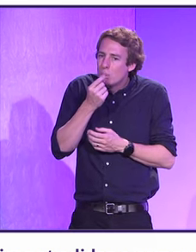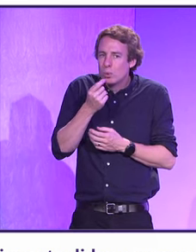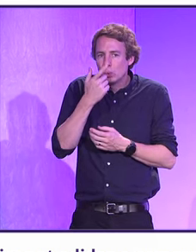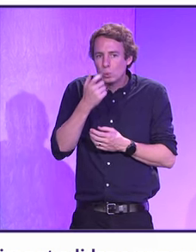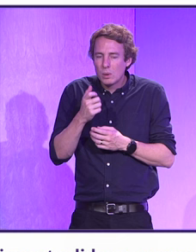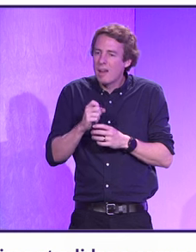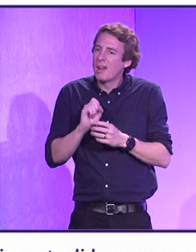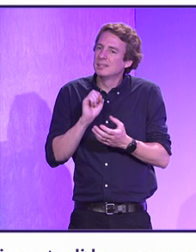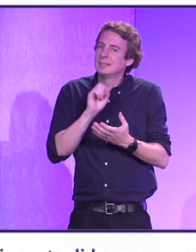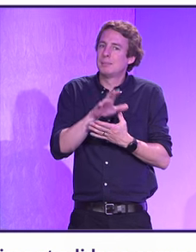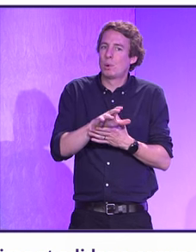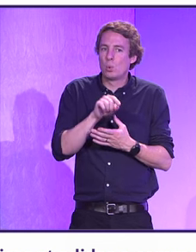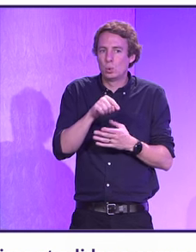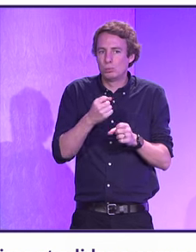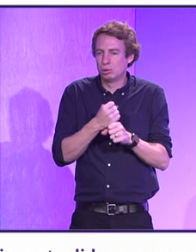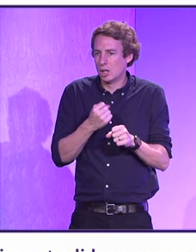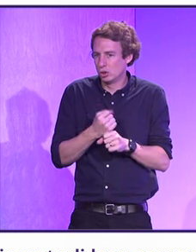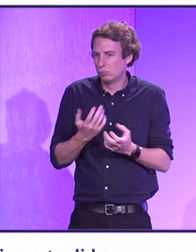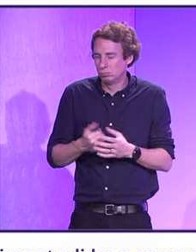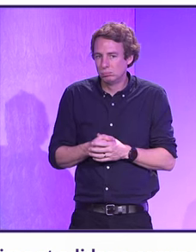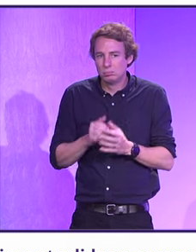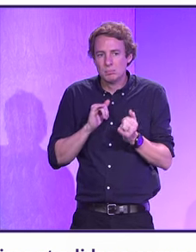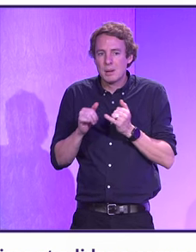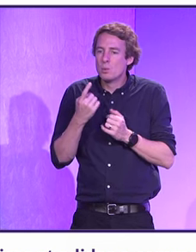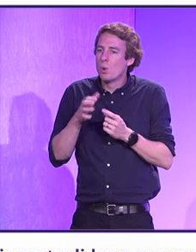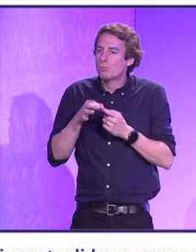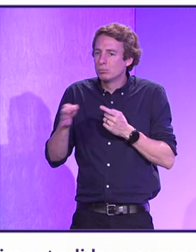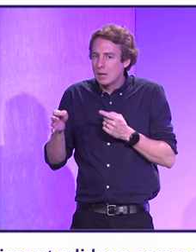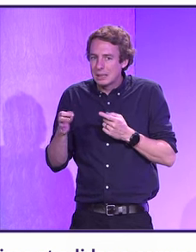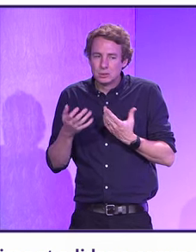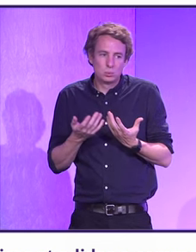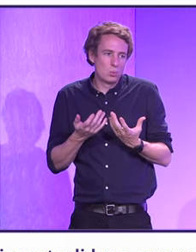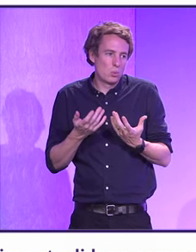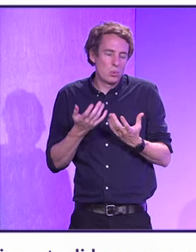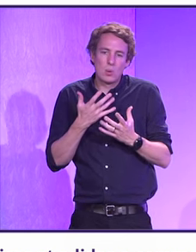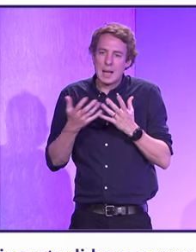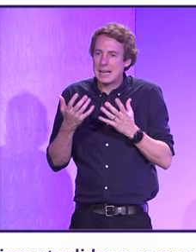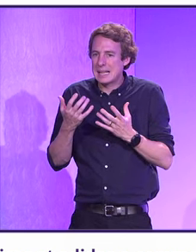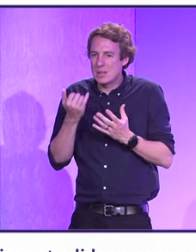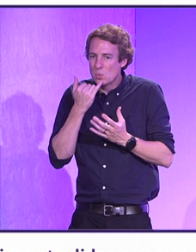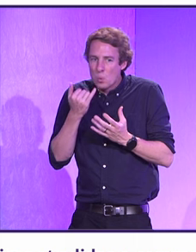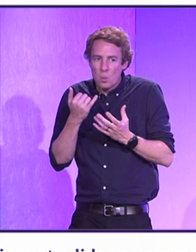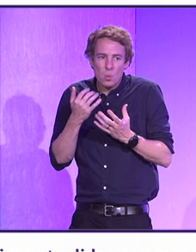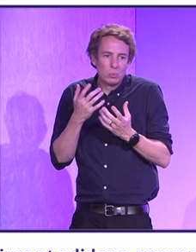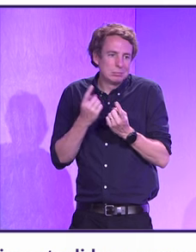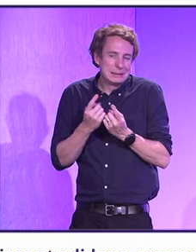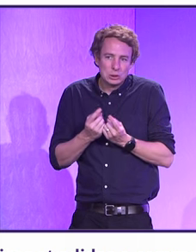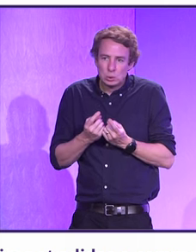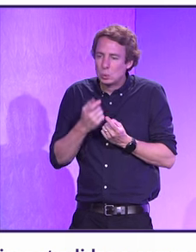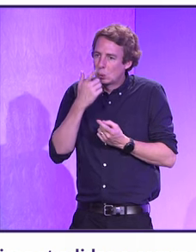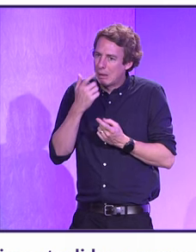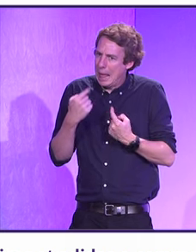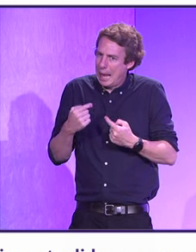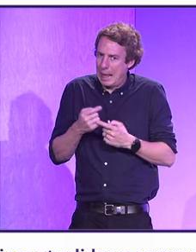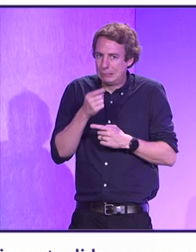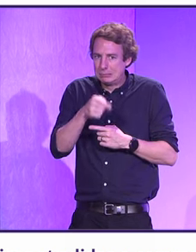to deploy to production. If a branch or if any code that is deployed is